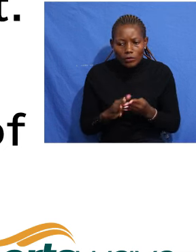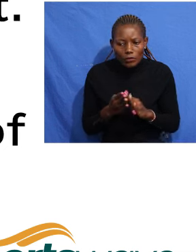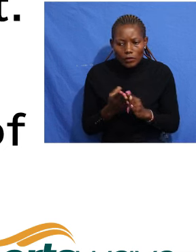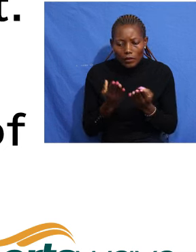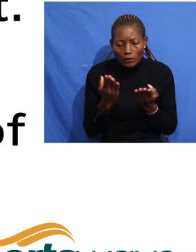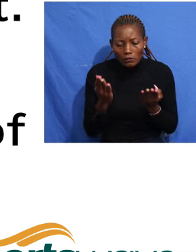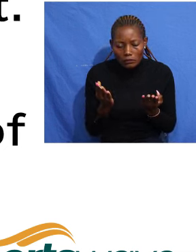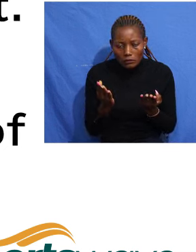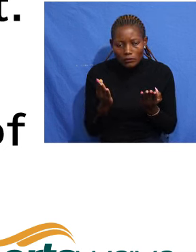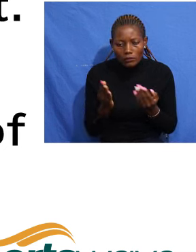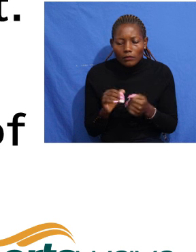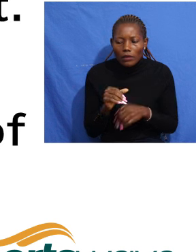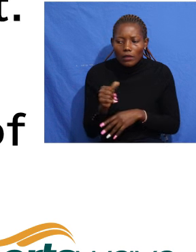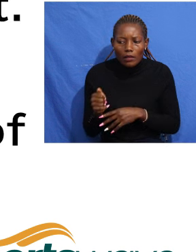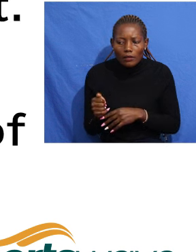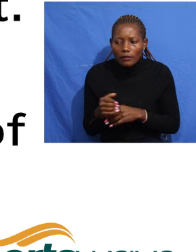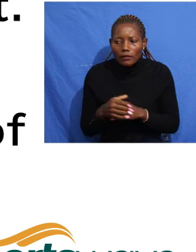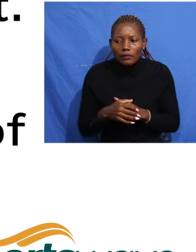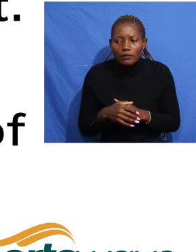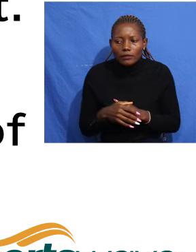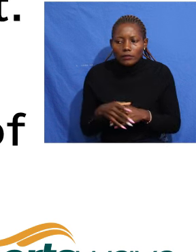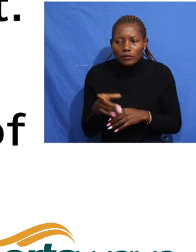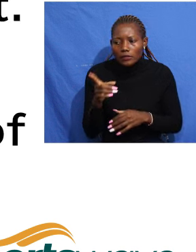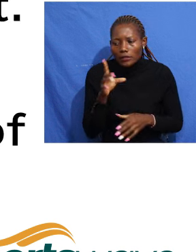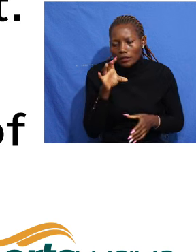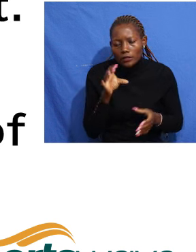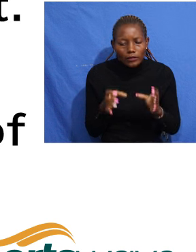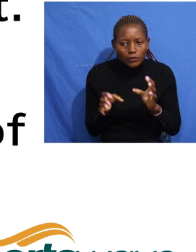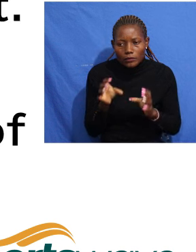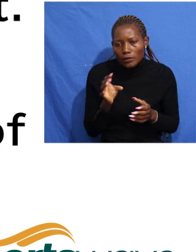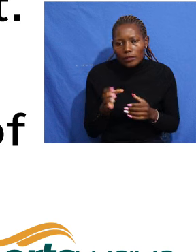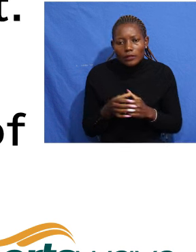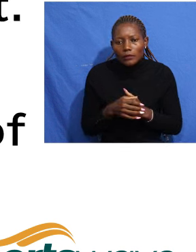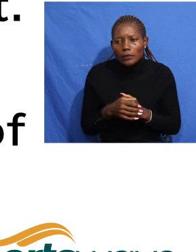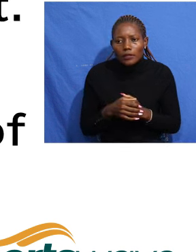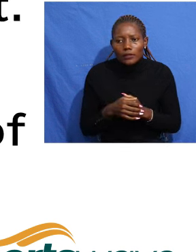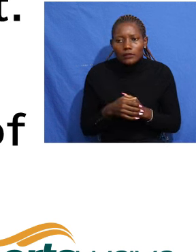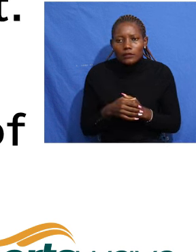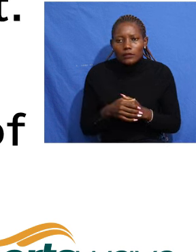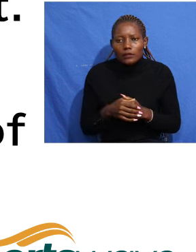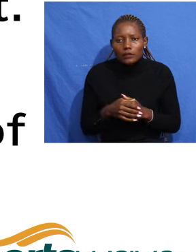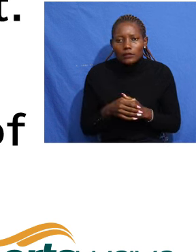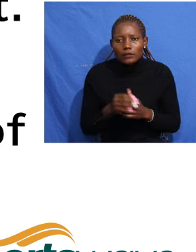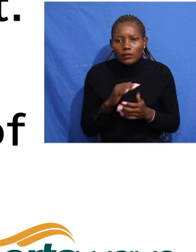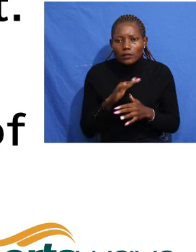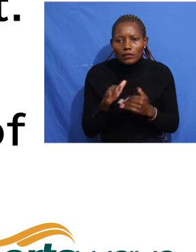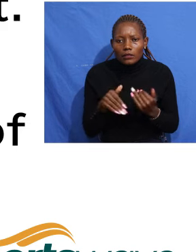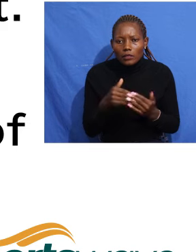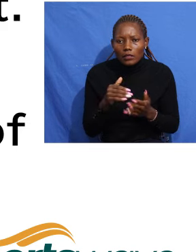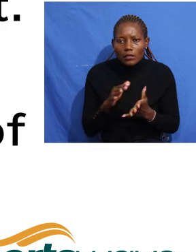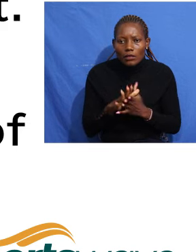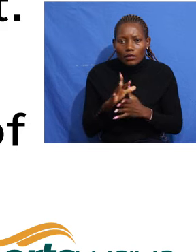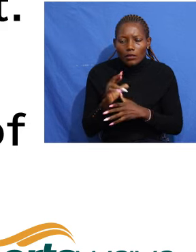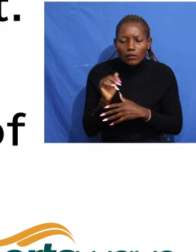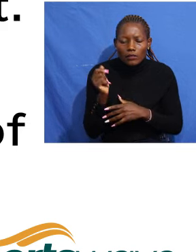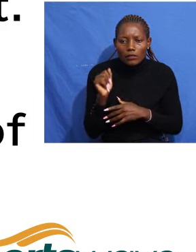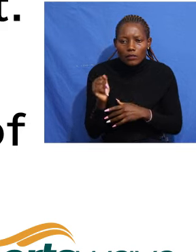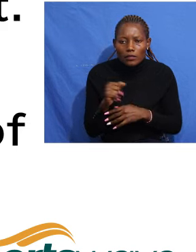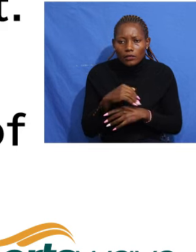effort. And there's a rat experiment, and but all the rats died after 2 to 4 weeks of